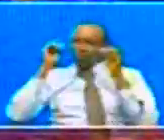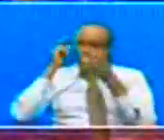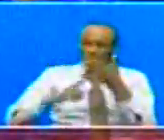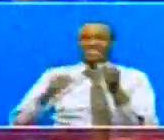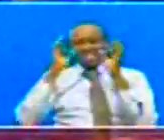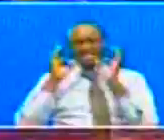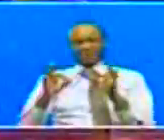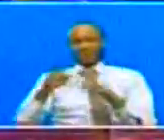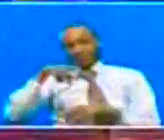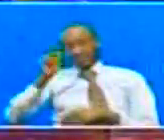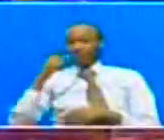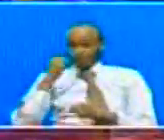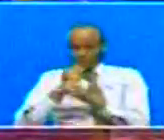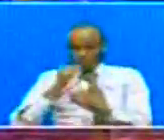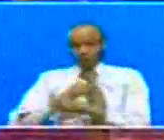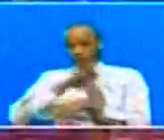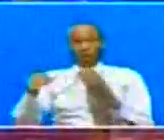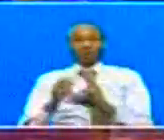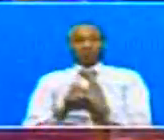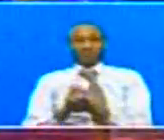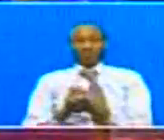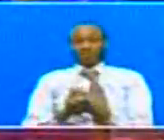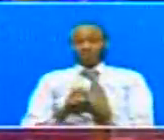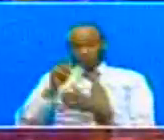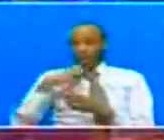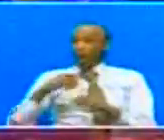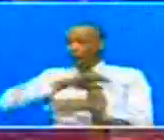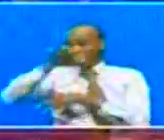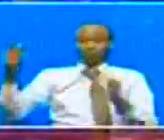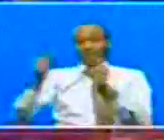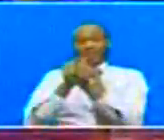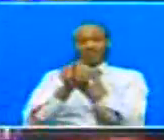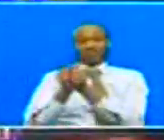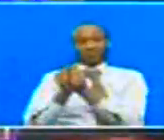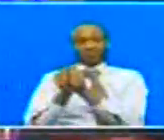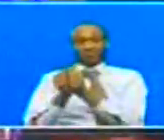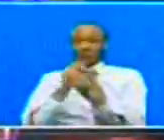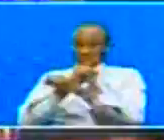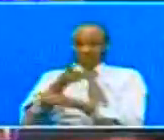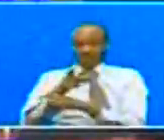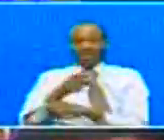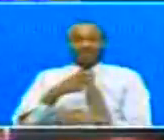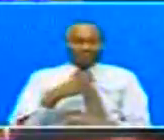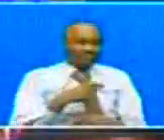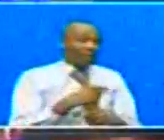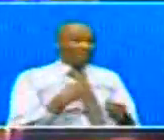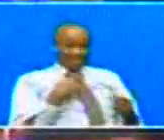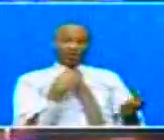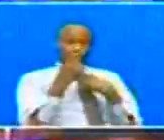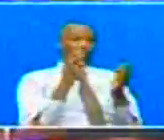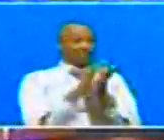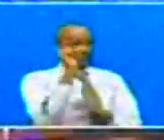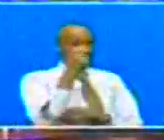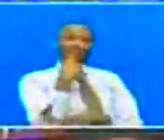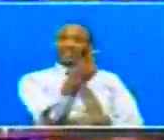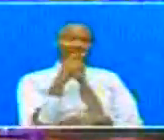grants a blanket amnesty? Blanket. You admit it? Can I say this? Go on. I've spoken to the president, and I'm telling